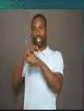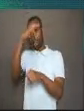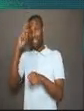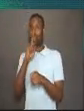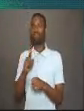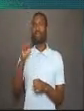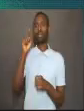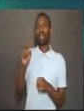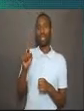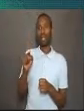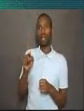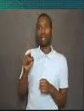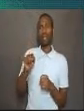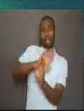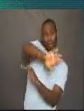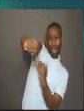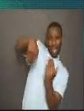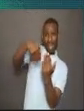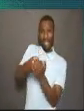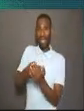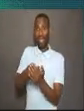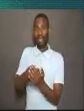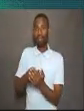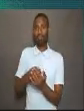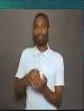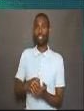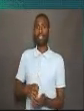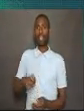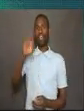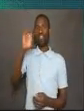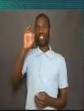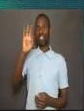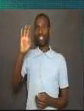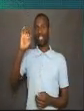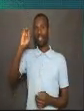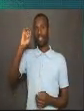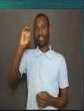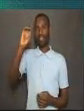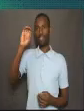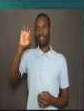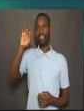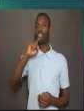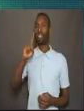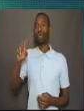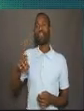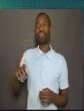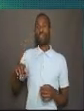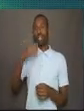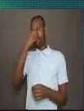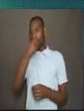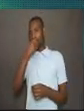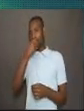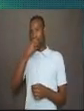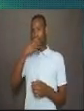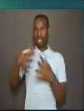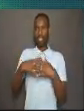This will limit the overall efficiency of a heat engine, since one